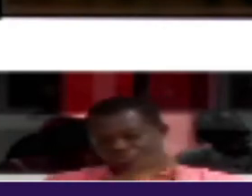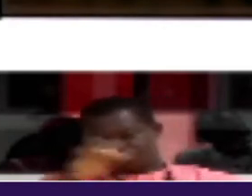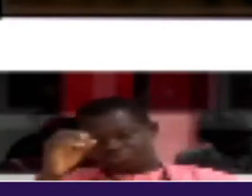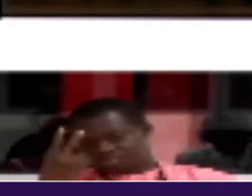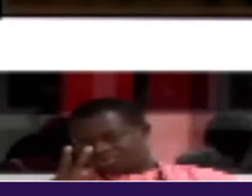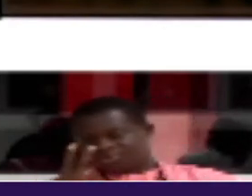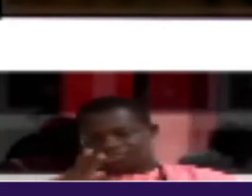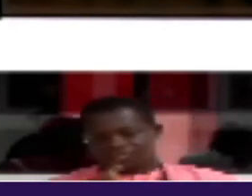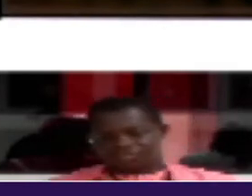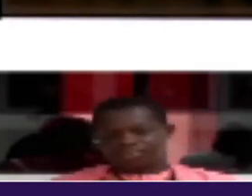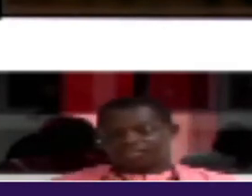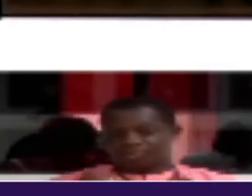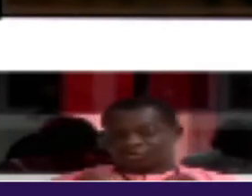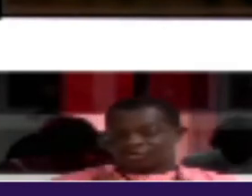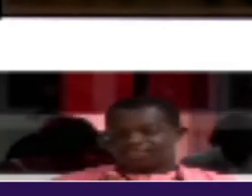2002. Yeah.